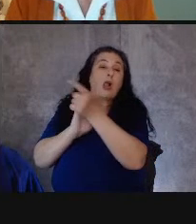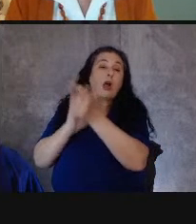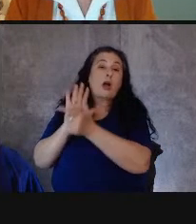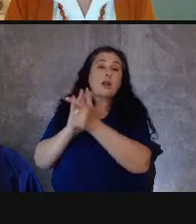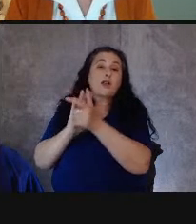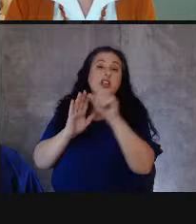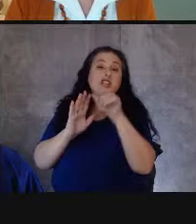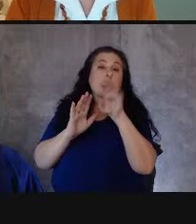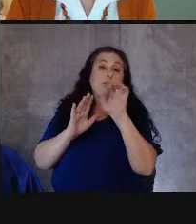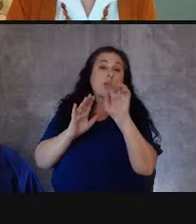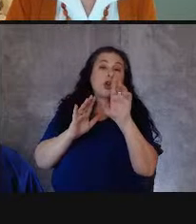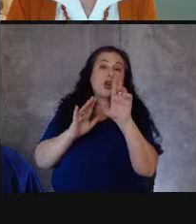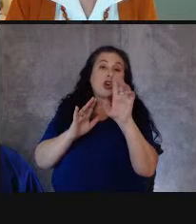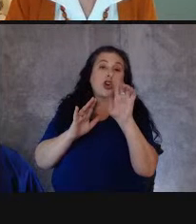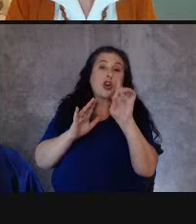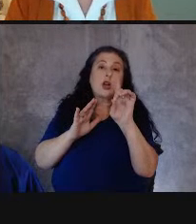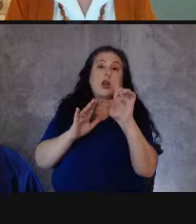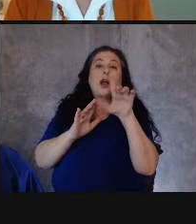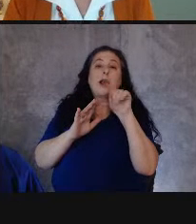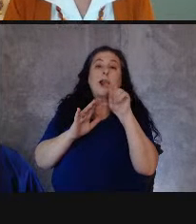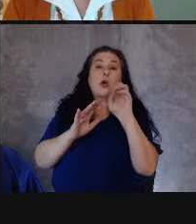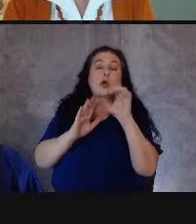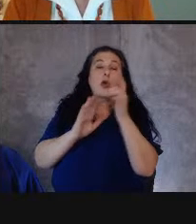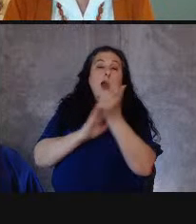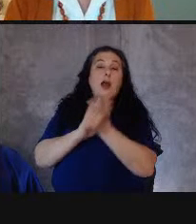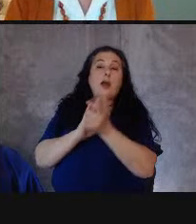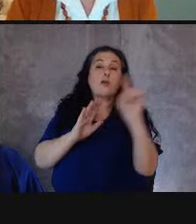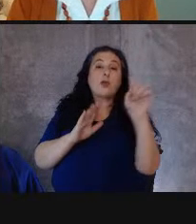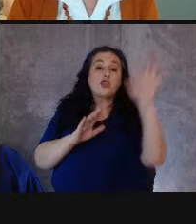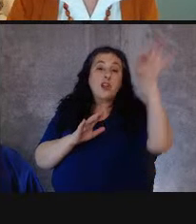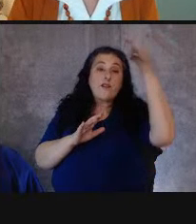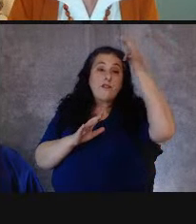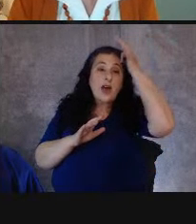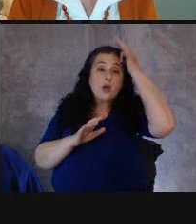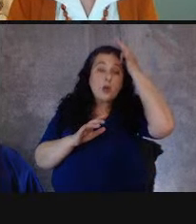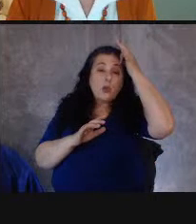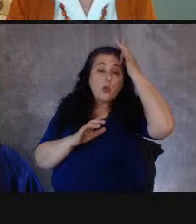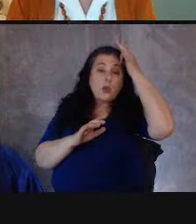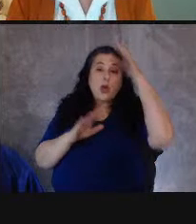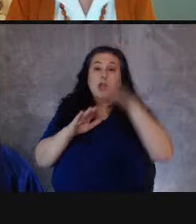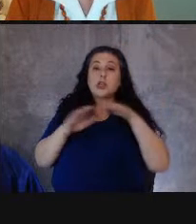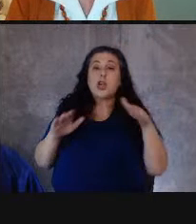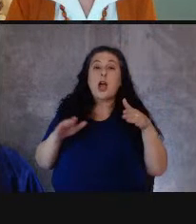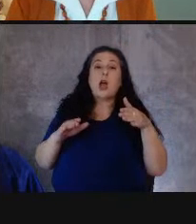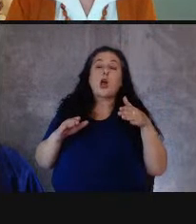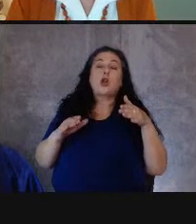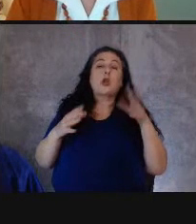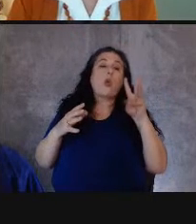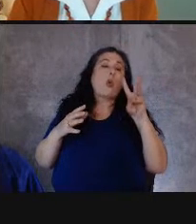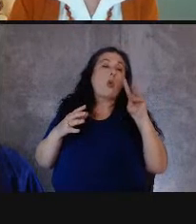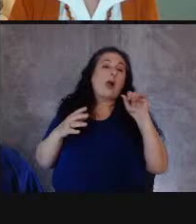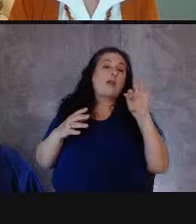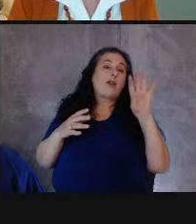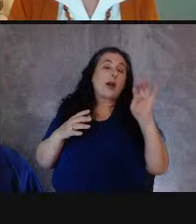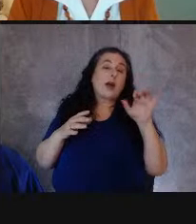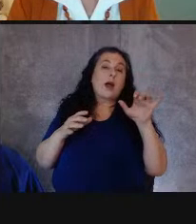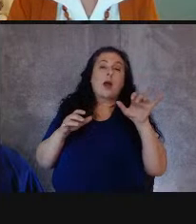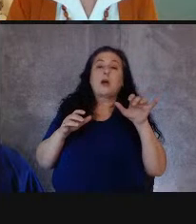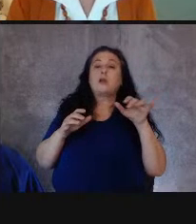Act. This was the first federal child welfare measure. It was passed by